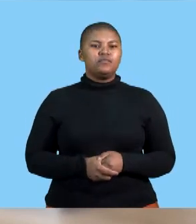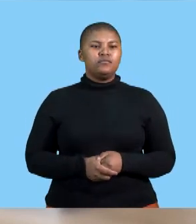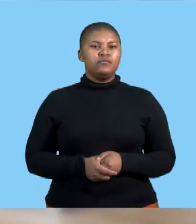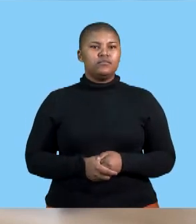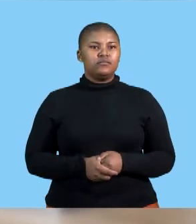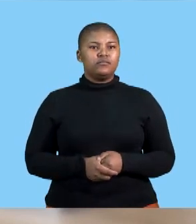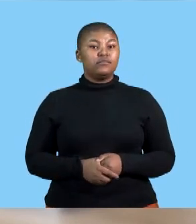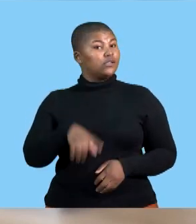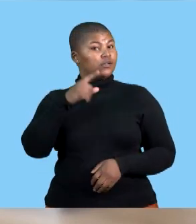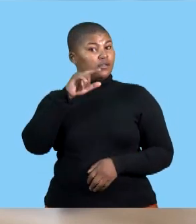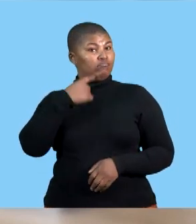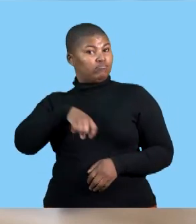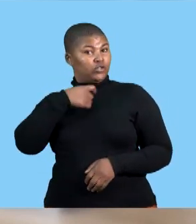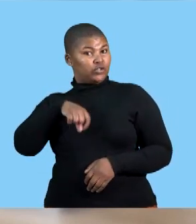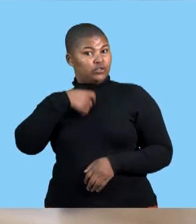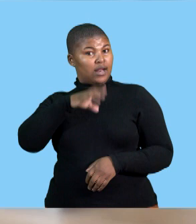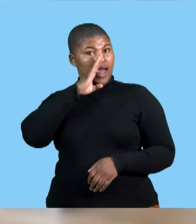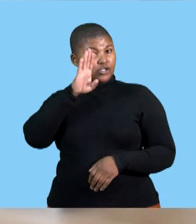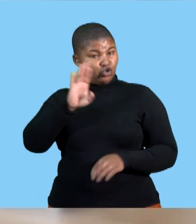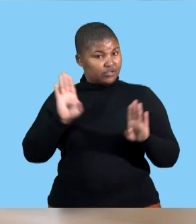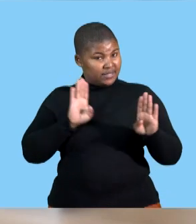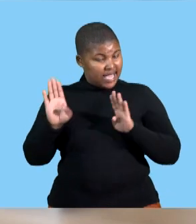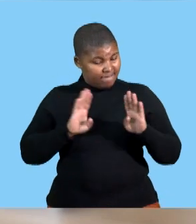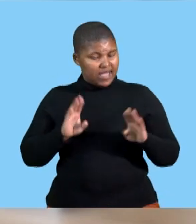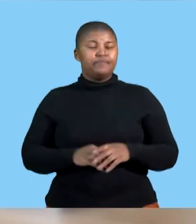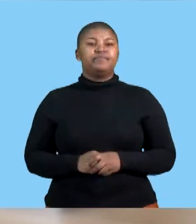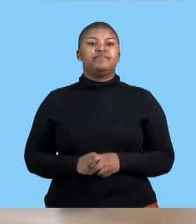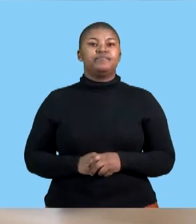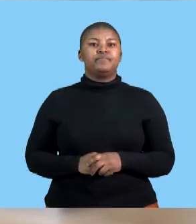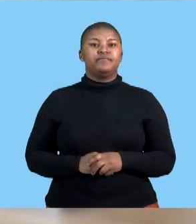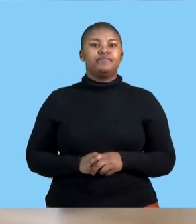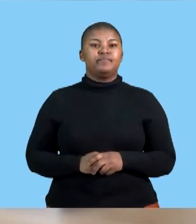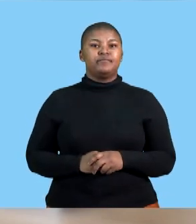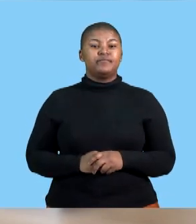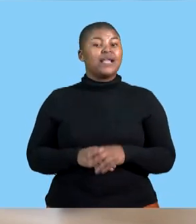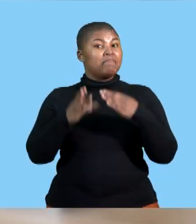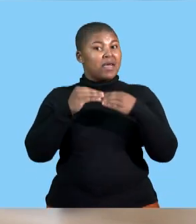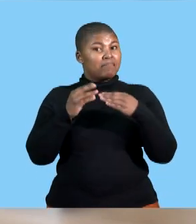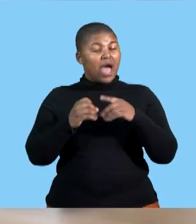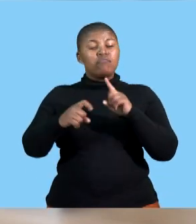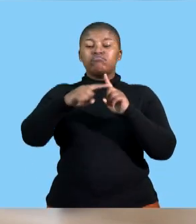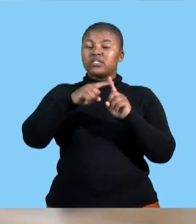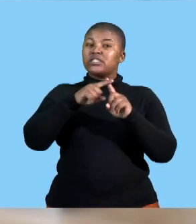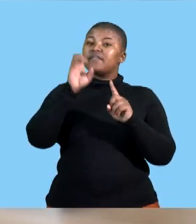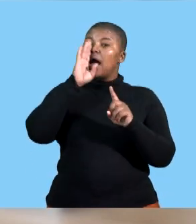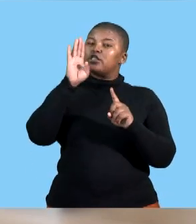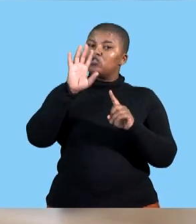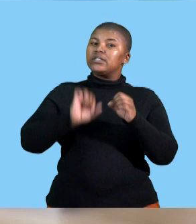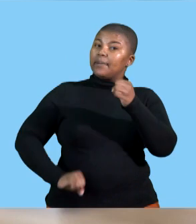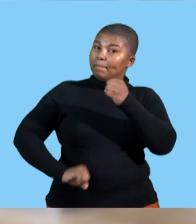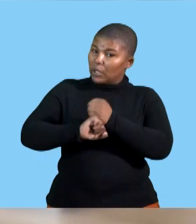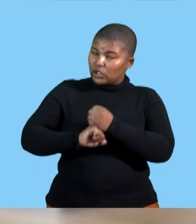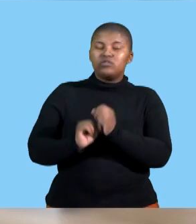We'll start with interpersonal attitudes and behavior. Members have a positive attitude of